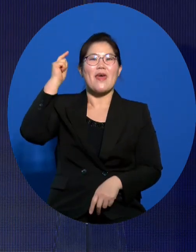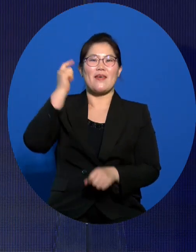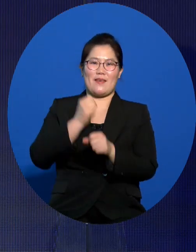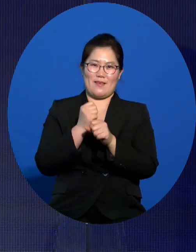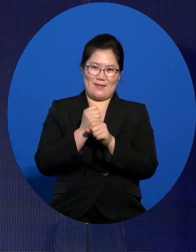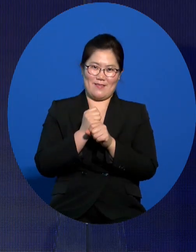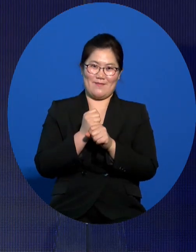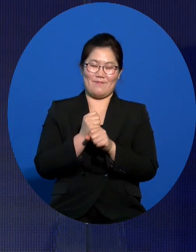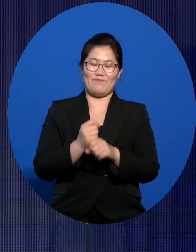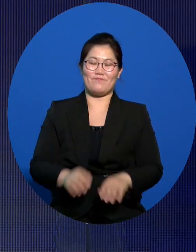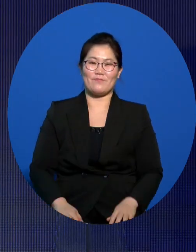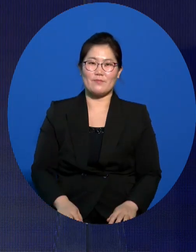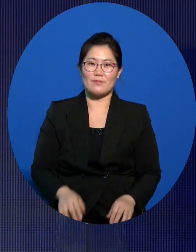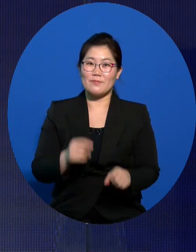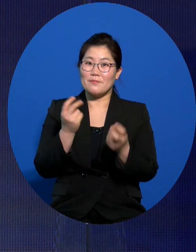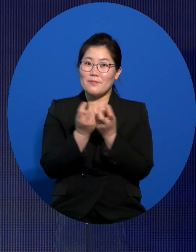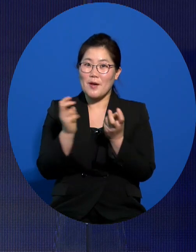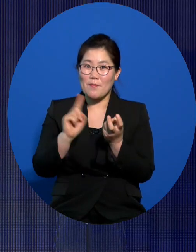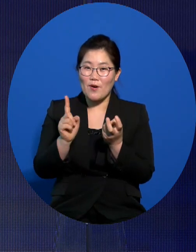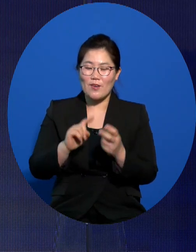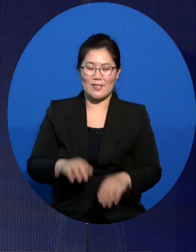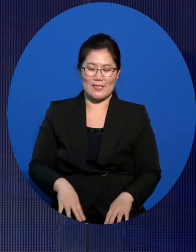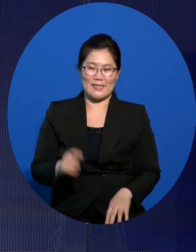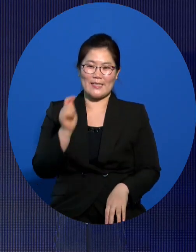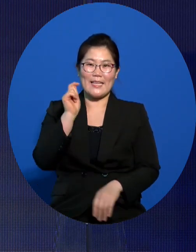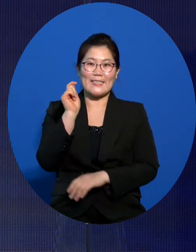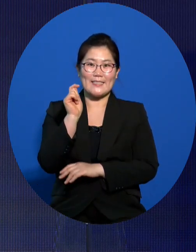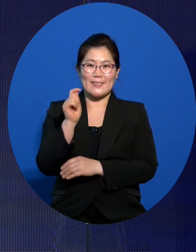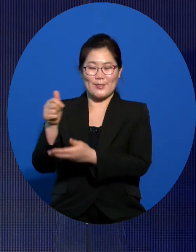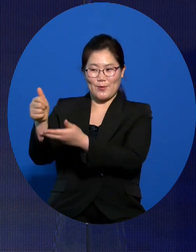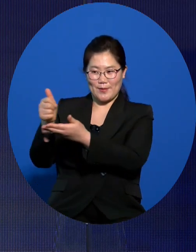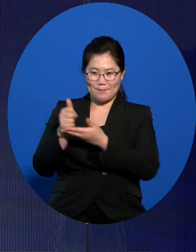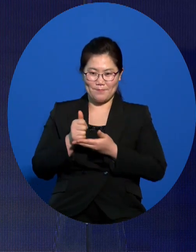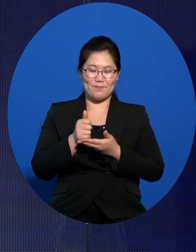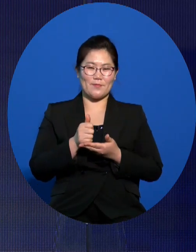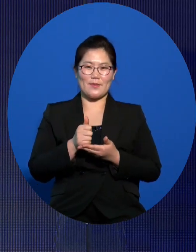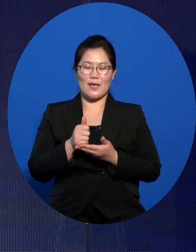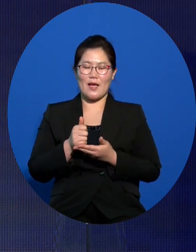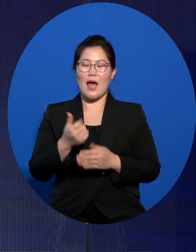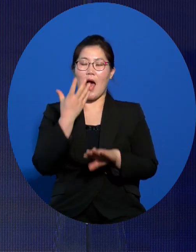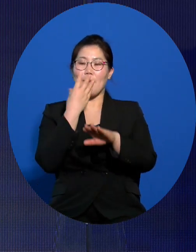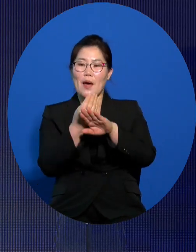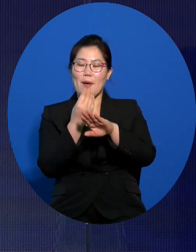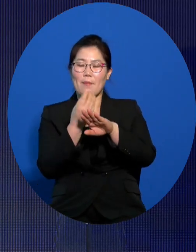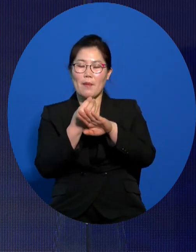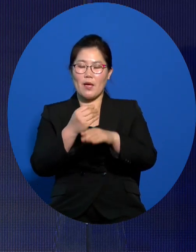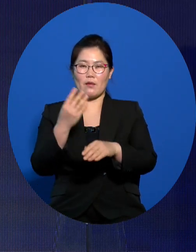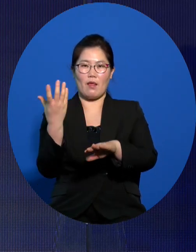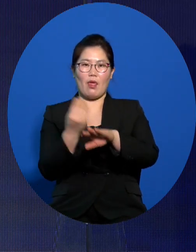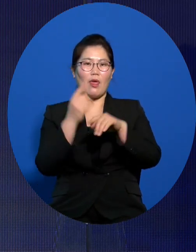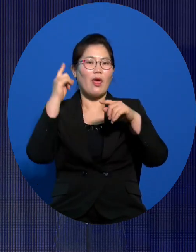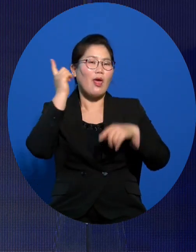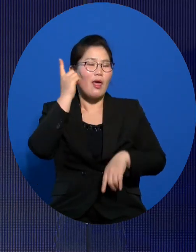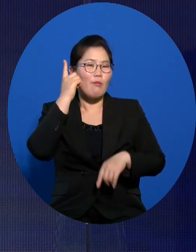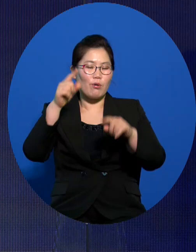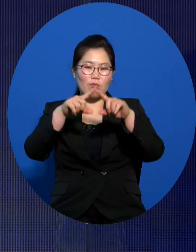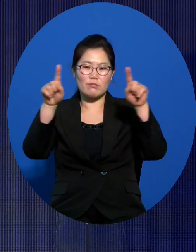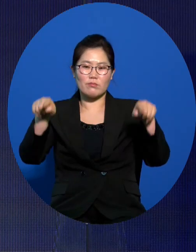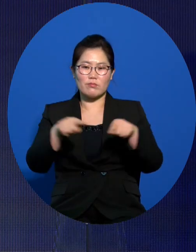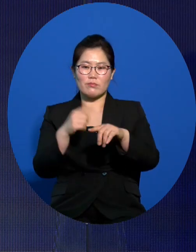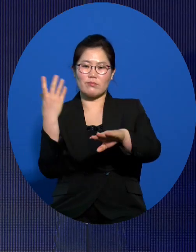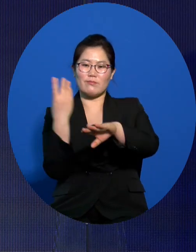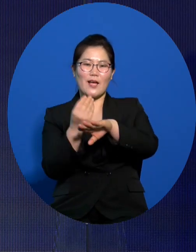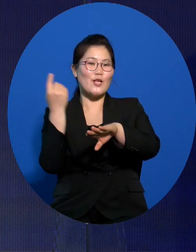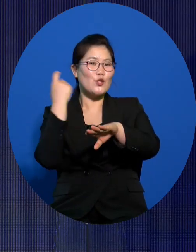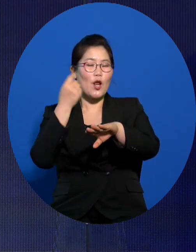communication between the drivers and the passengers. So through the sound recognition or through